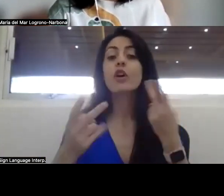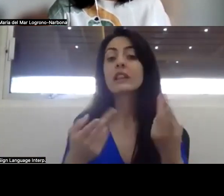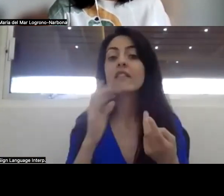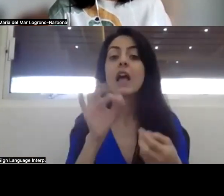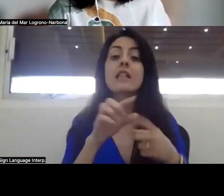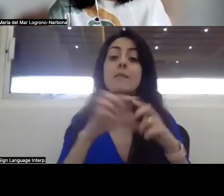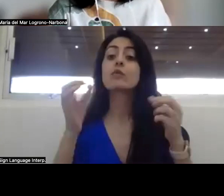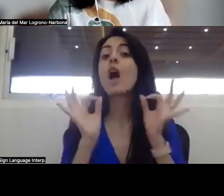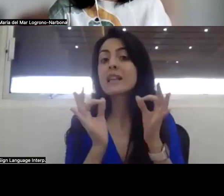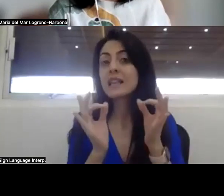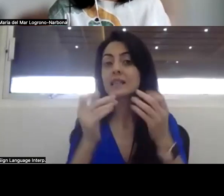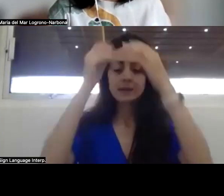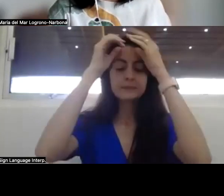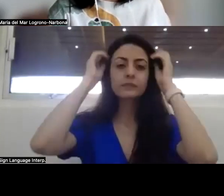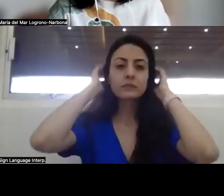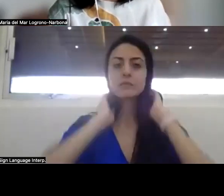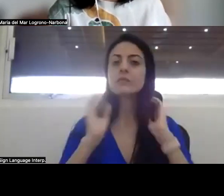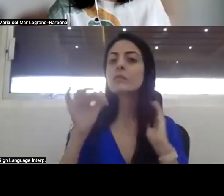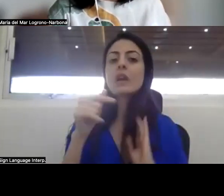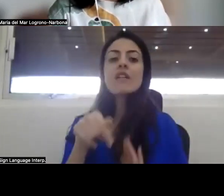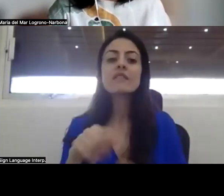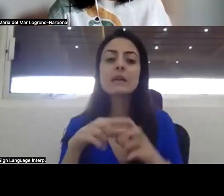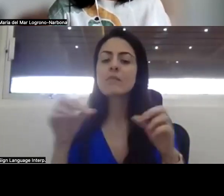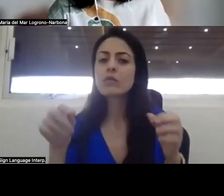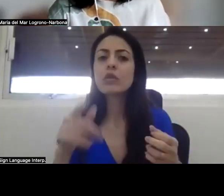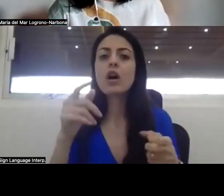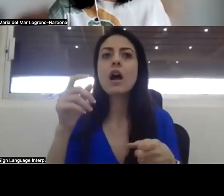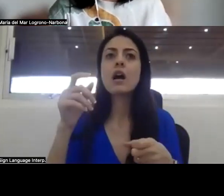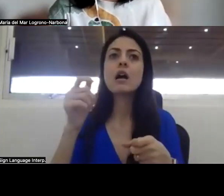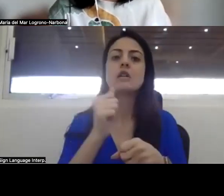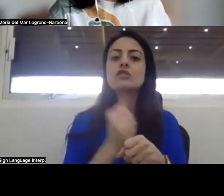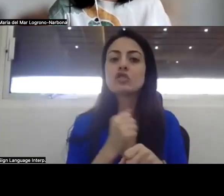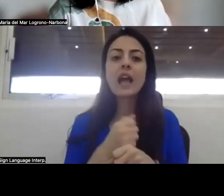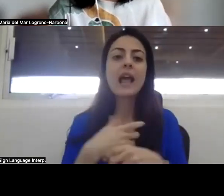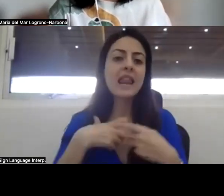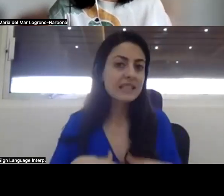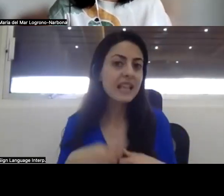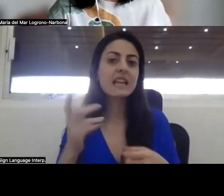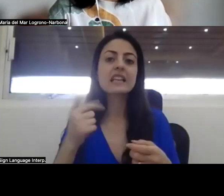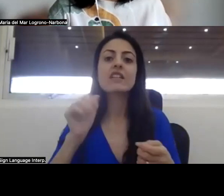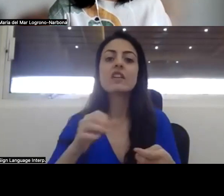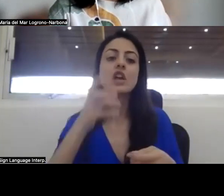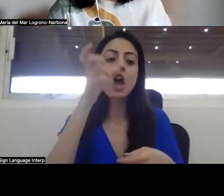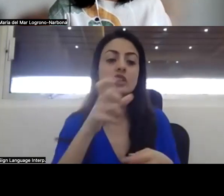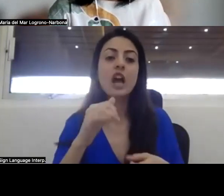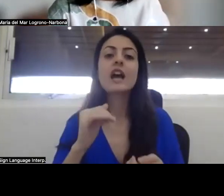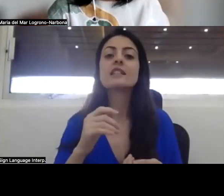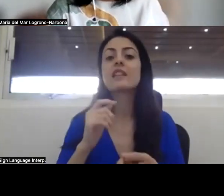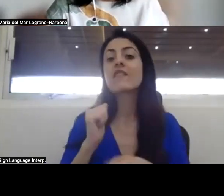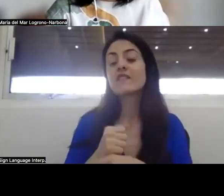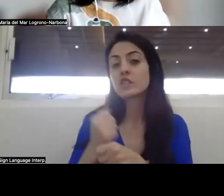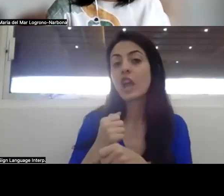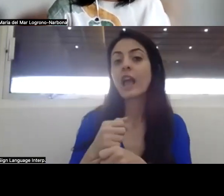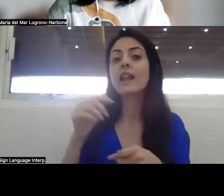rather than a right, or a substitute for the inclusion of persons with disabilities into the labor market, to actually a